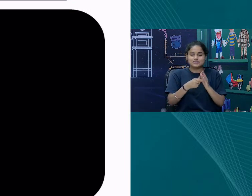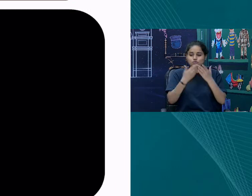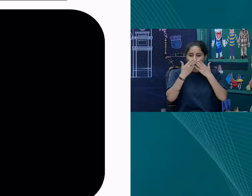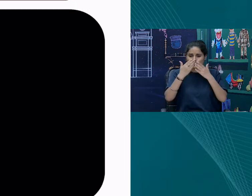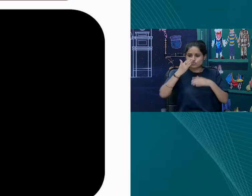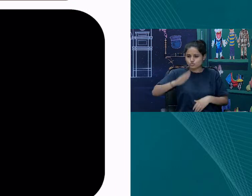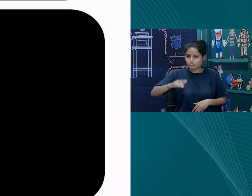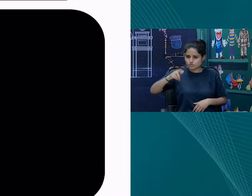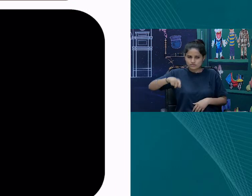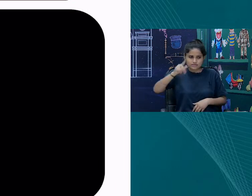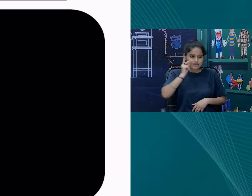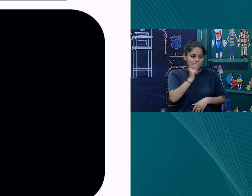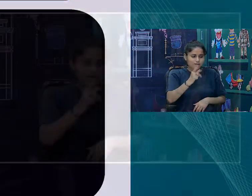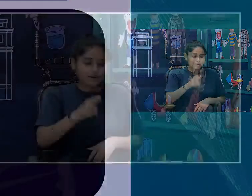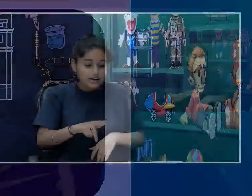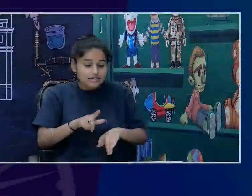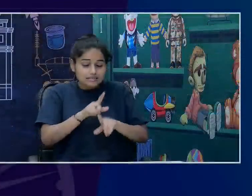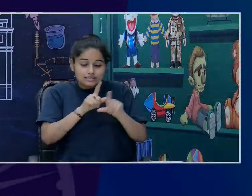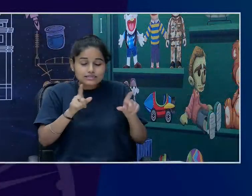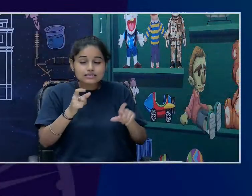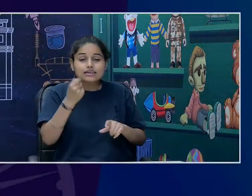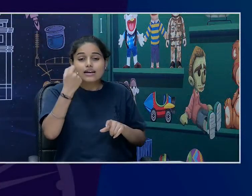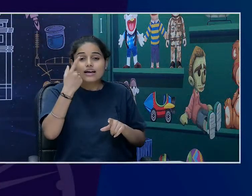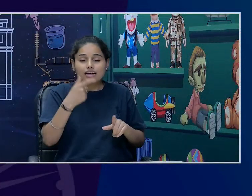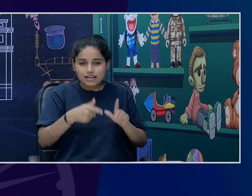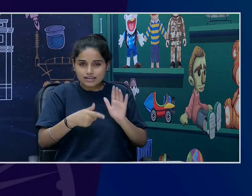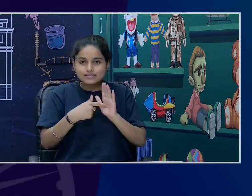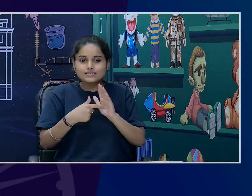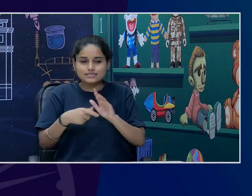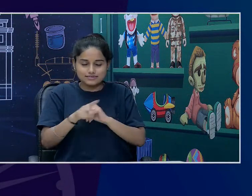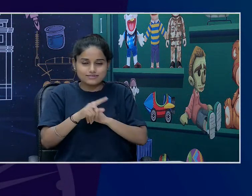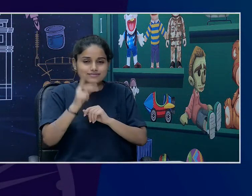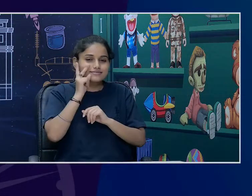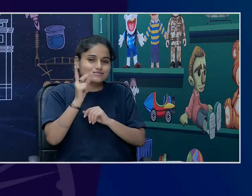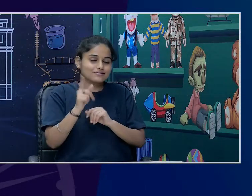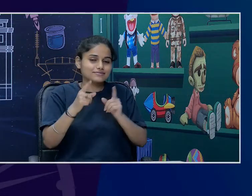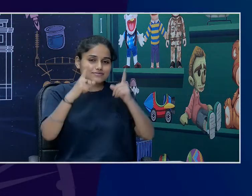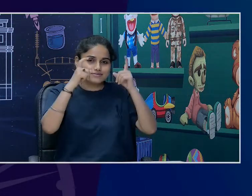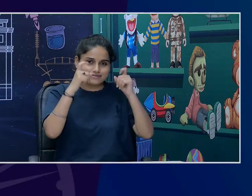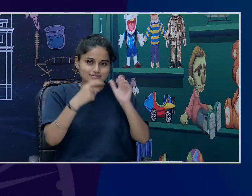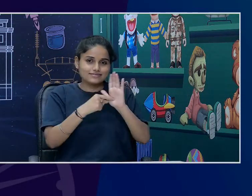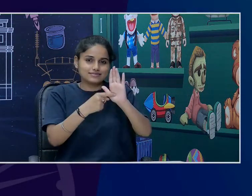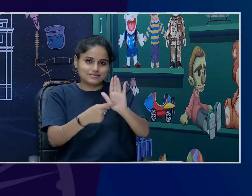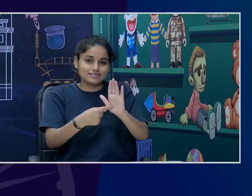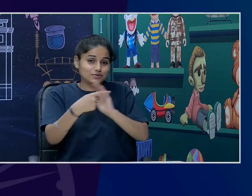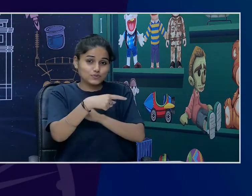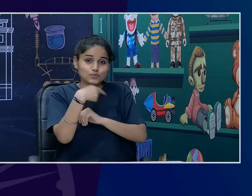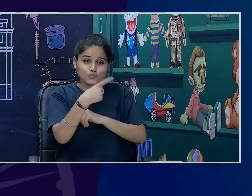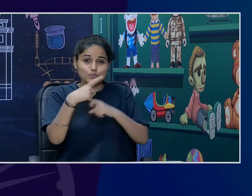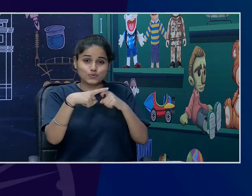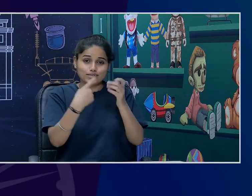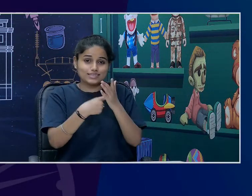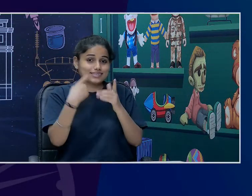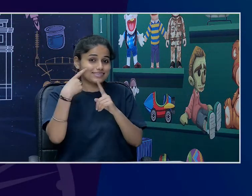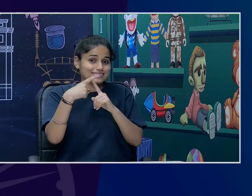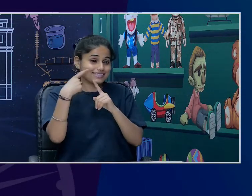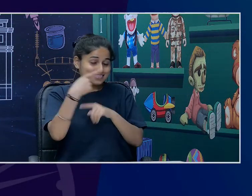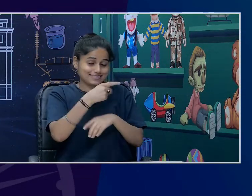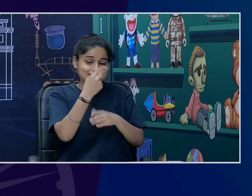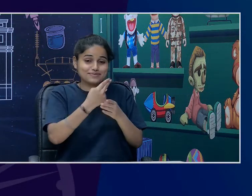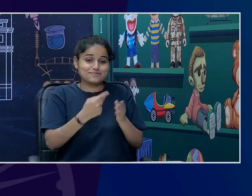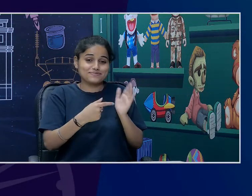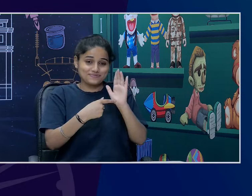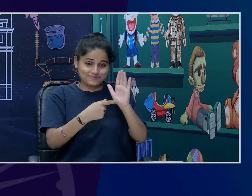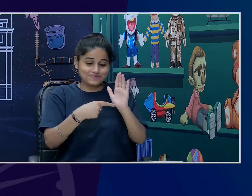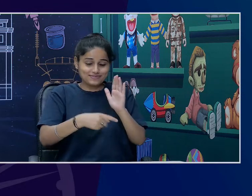how much child Okay. can retain. So let's look at the picture which Kriti ma'am I'm has still made. into the process of